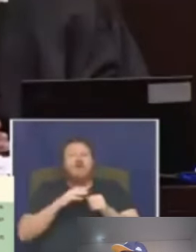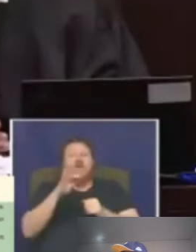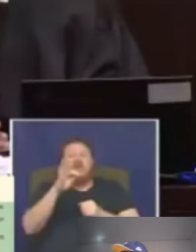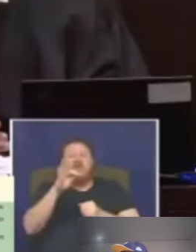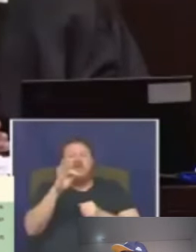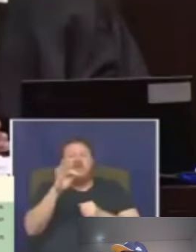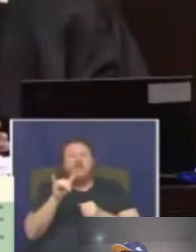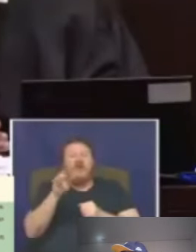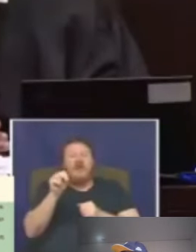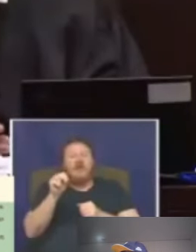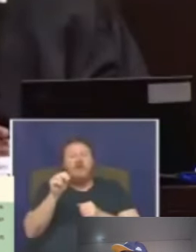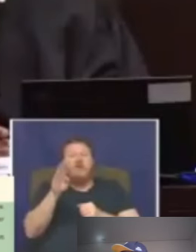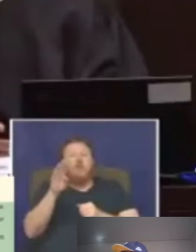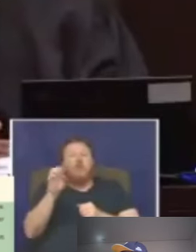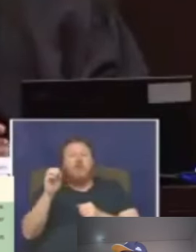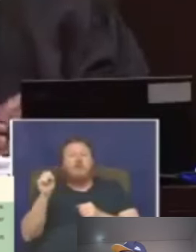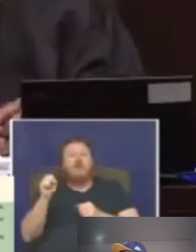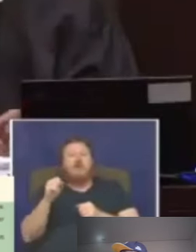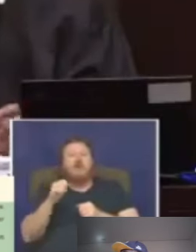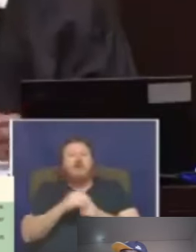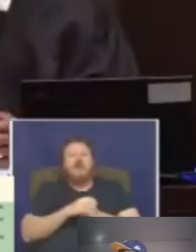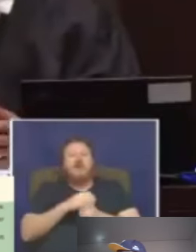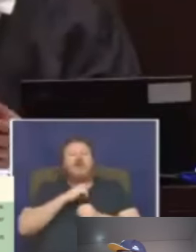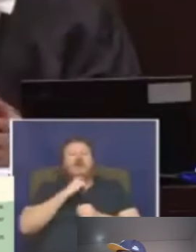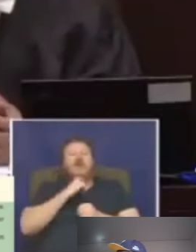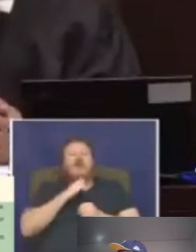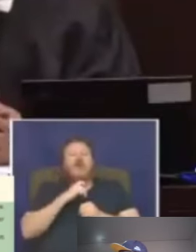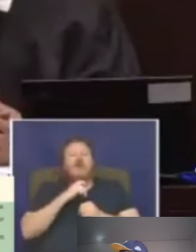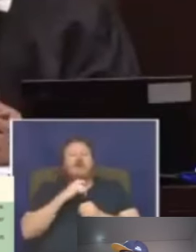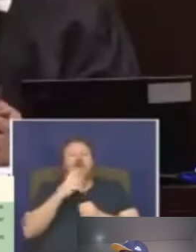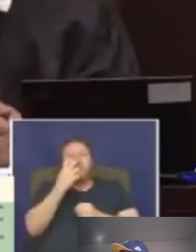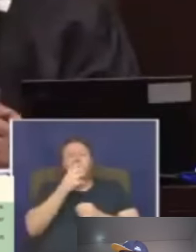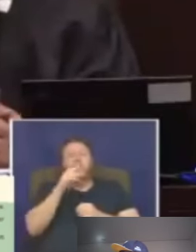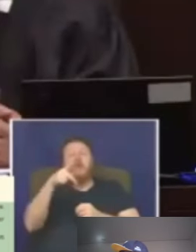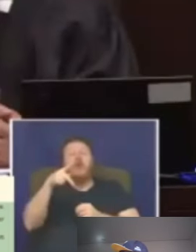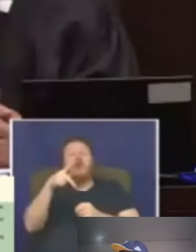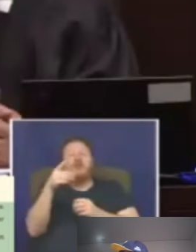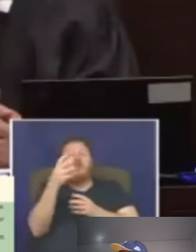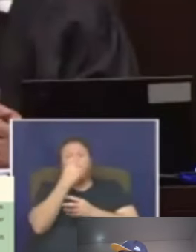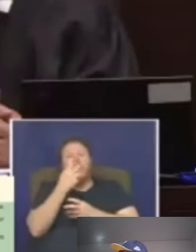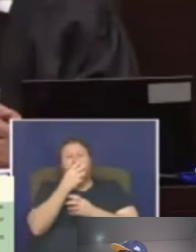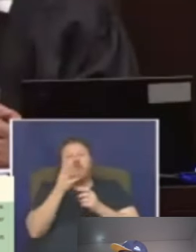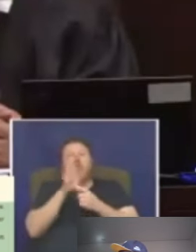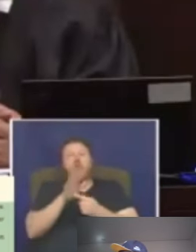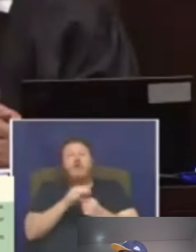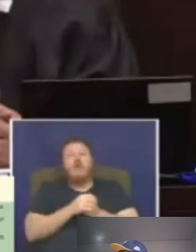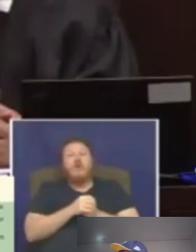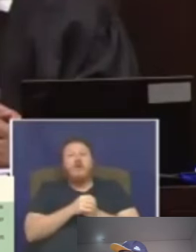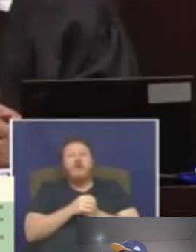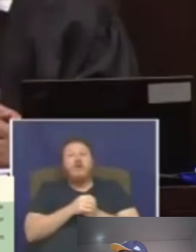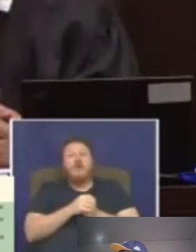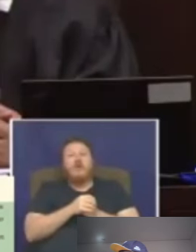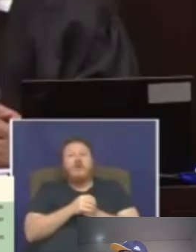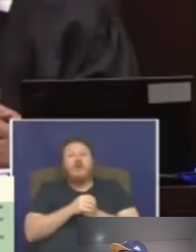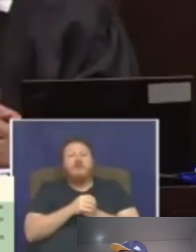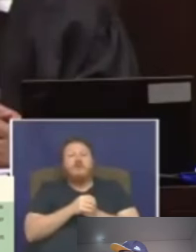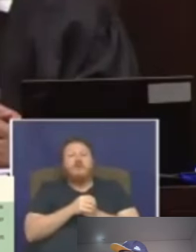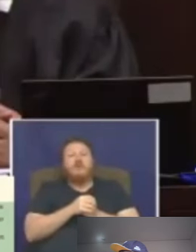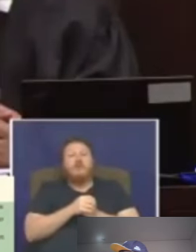fynbos, home to our national flower, the king protea. Fynbos is as apt a symbol for the South African people as you can